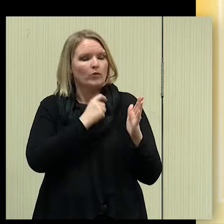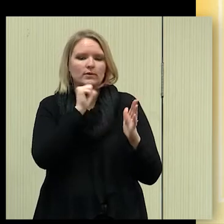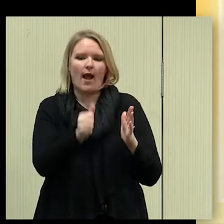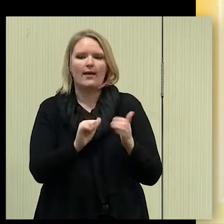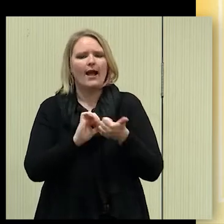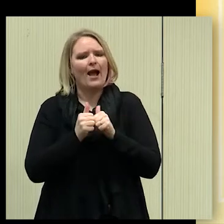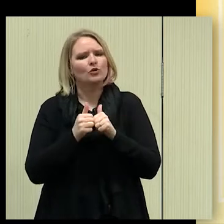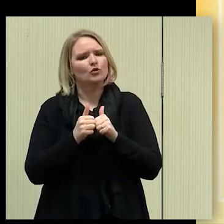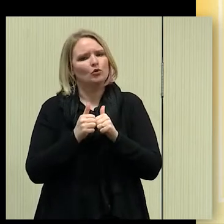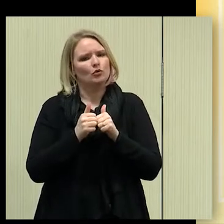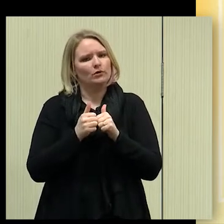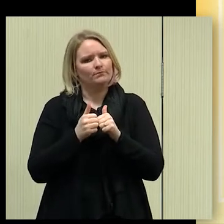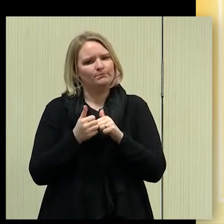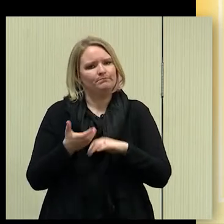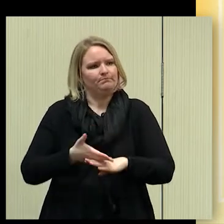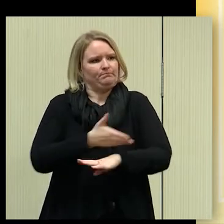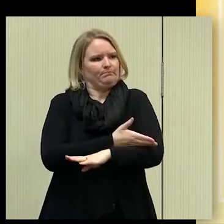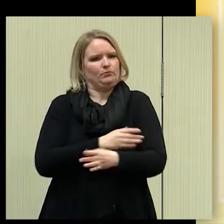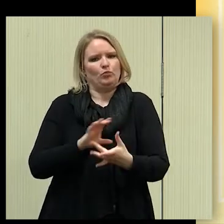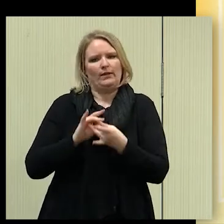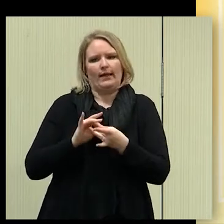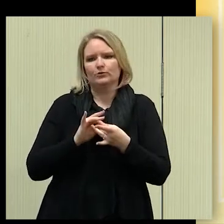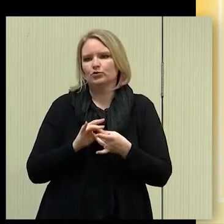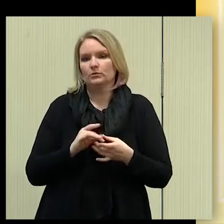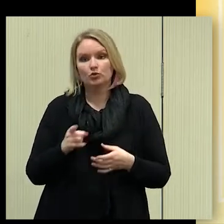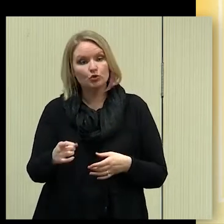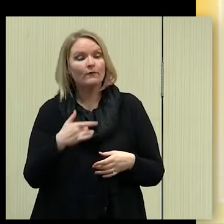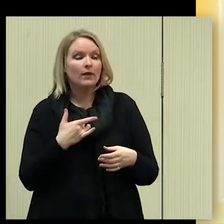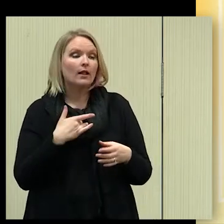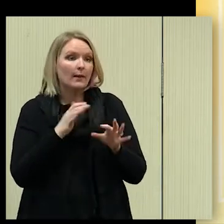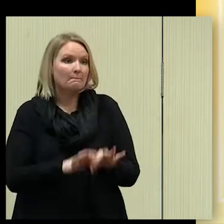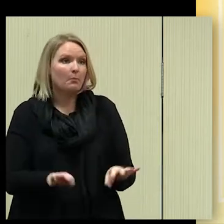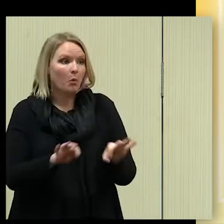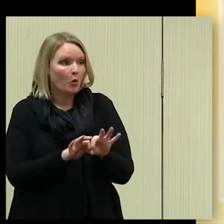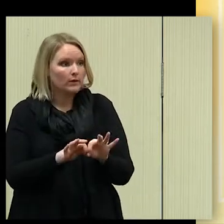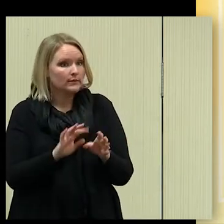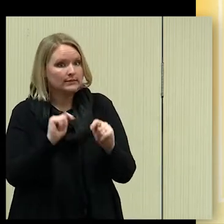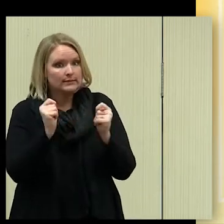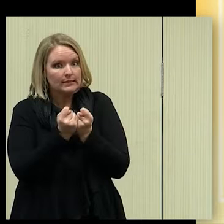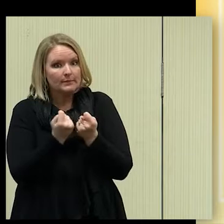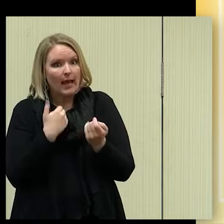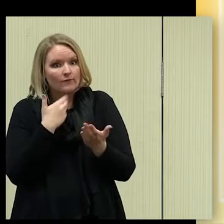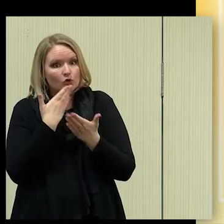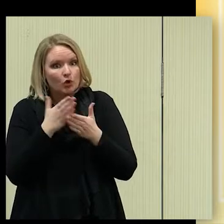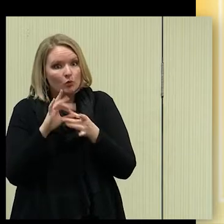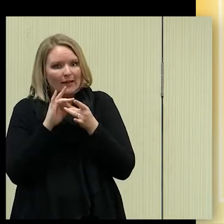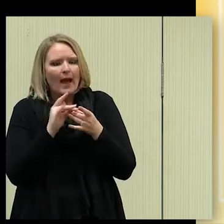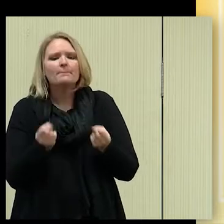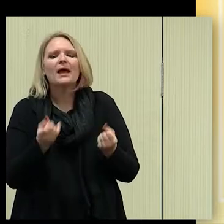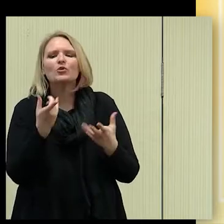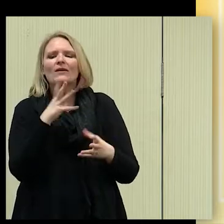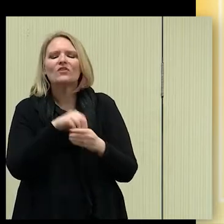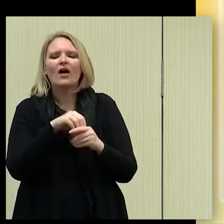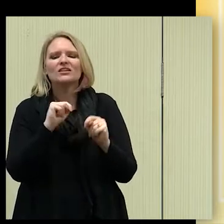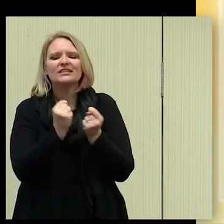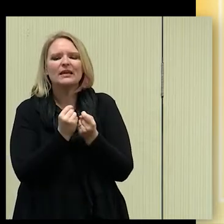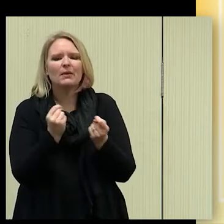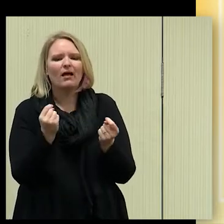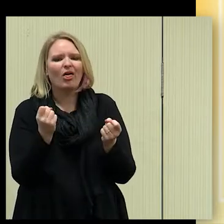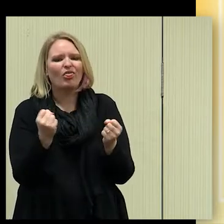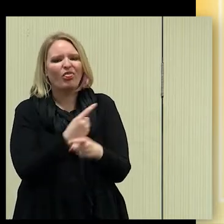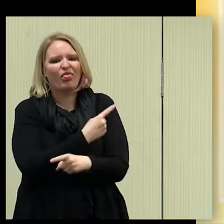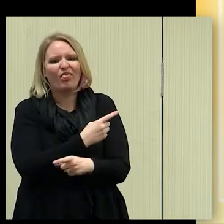build relationships? Well, do you think it's important for a team to have good relationships? How many of you have ever been on a team that didn't work so